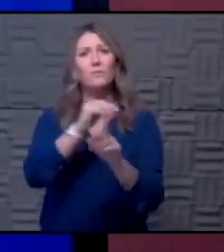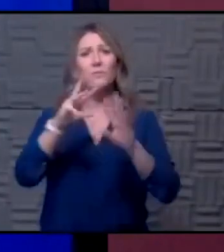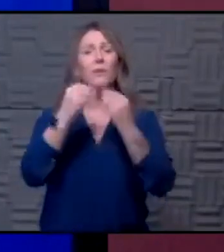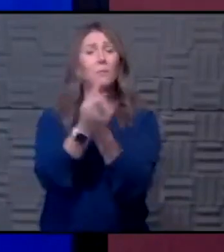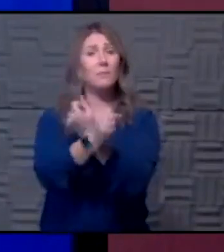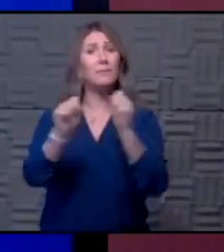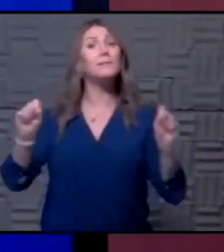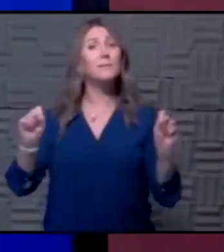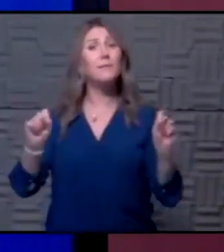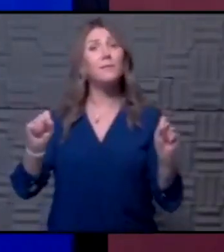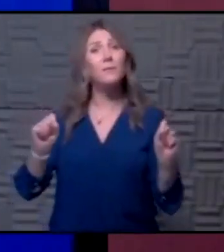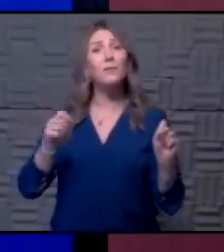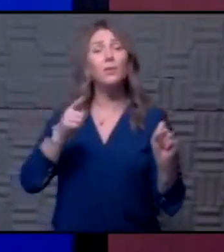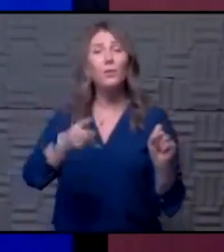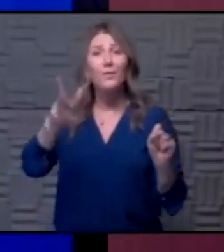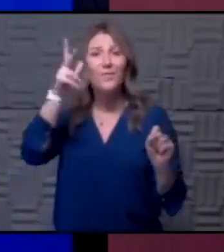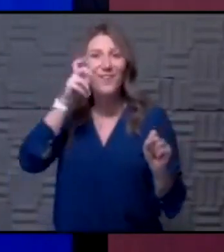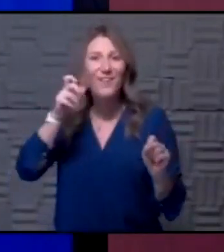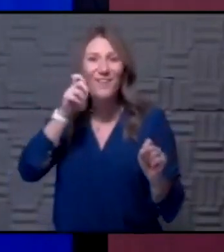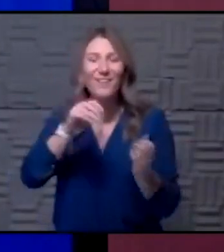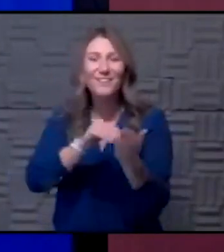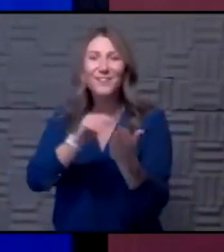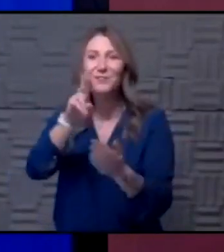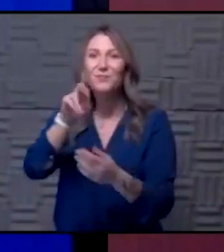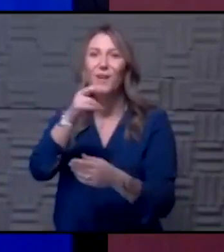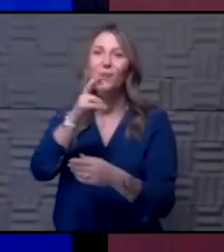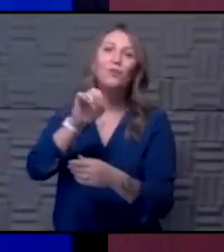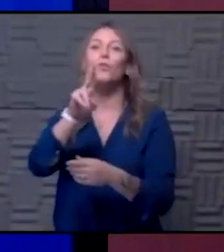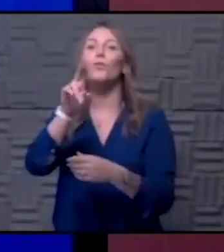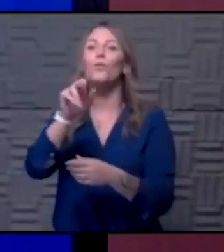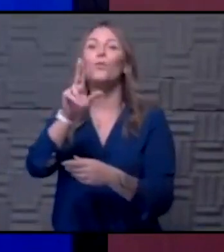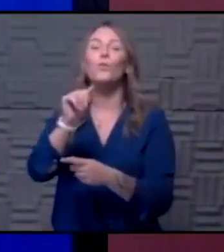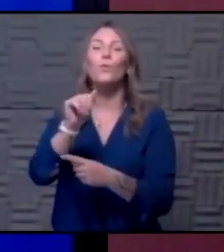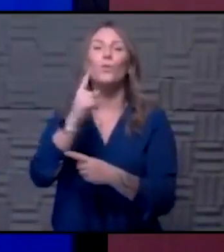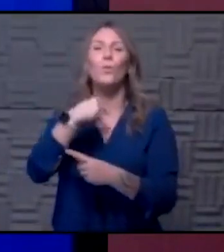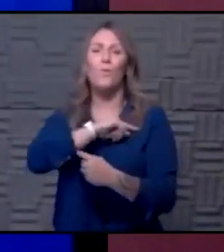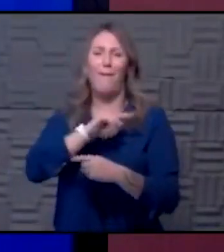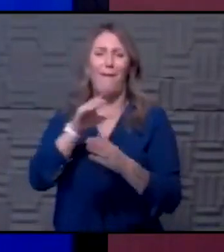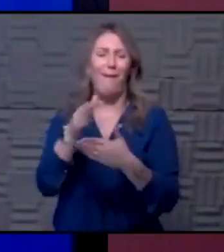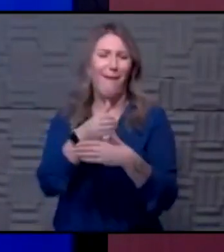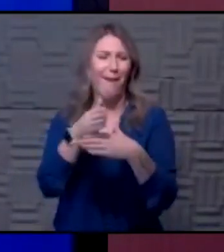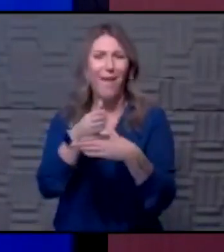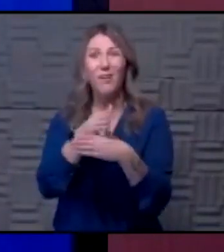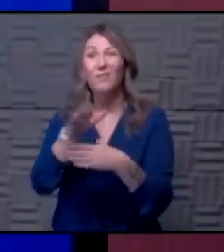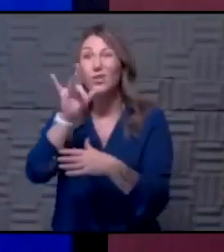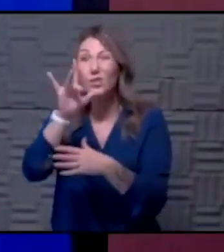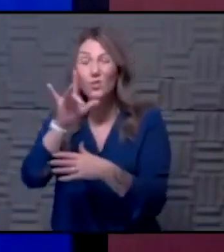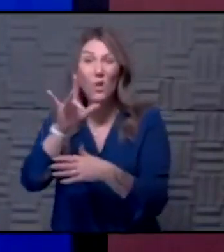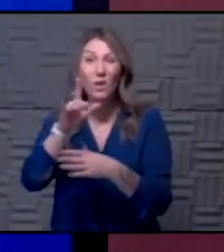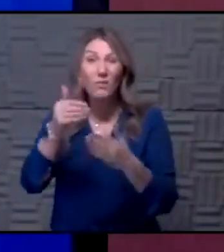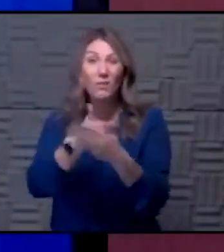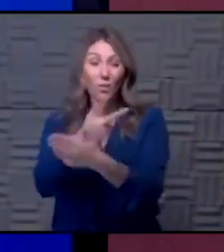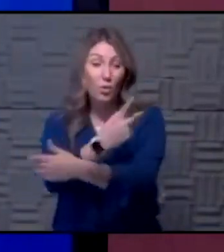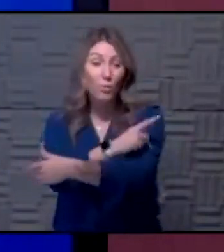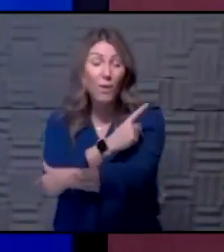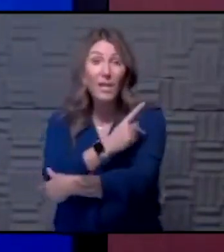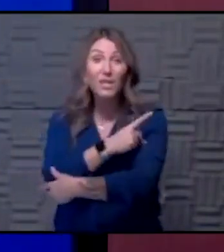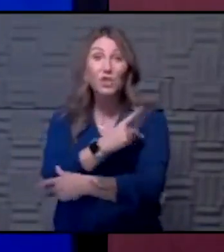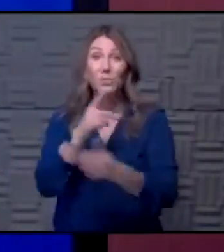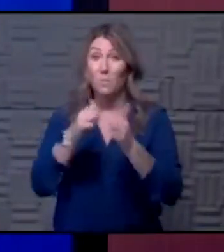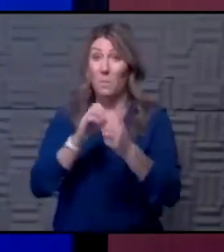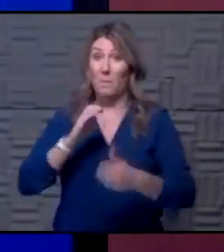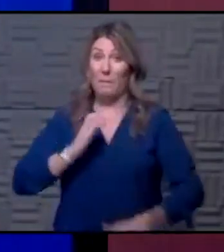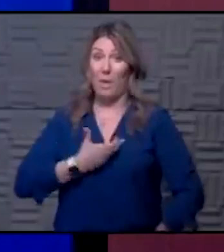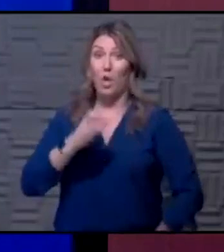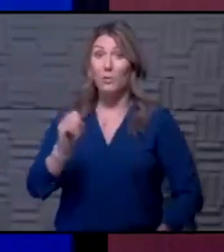safe. And you heard Raghu tell the same story. I mean, we were averaging 25 new COVID patients a day amongst our own staff. And I